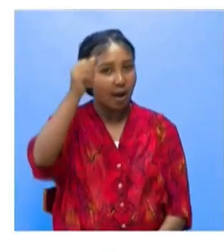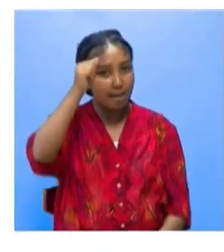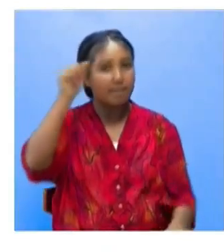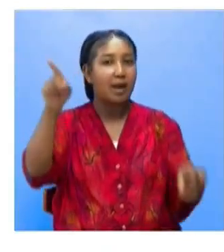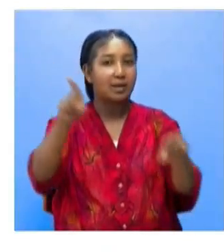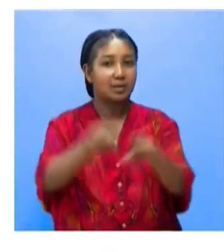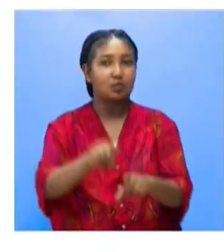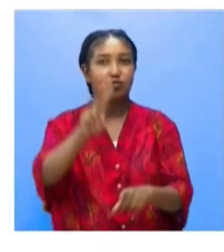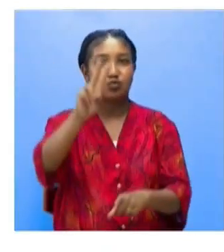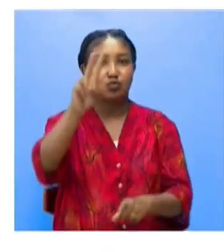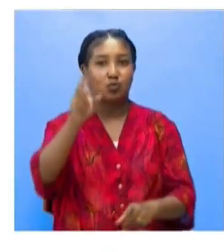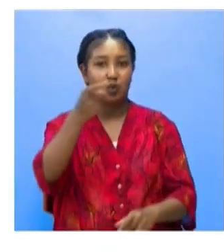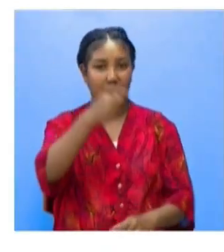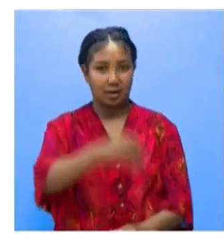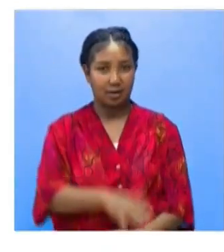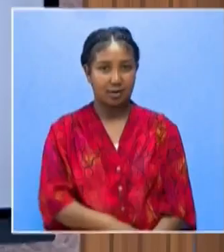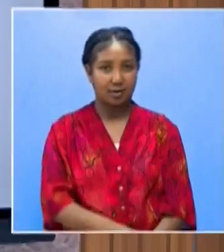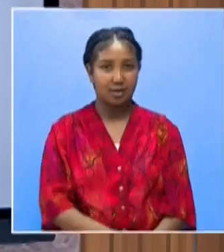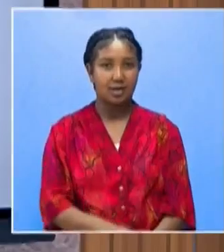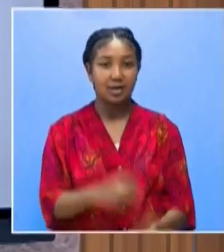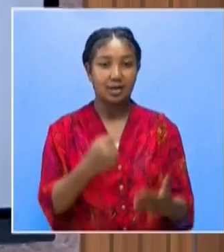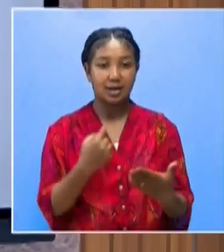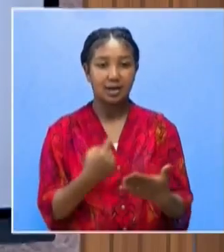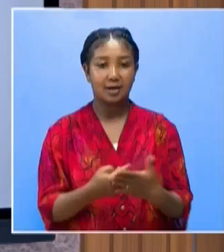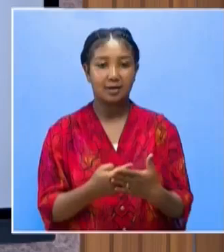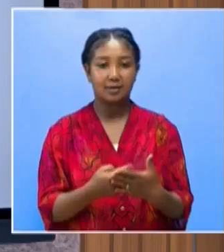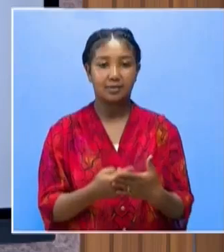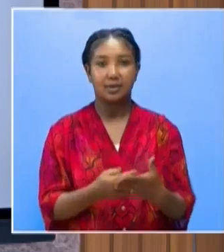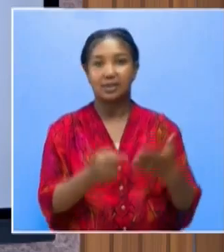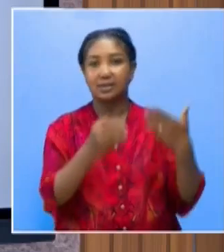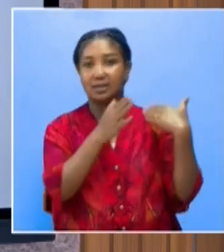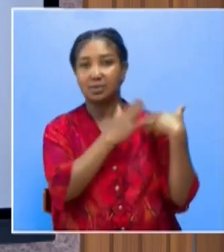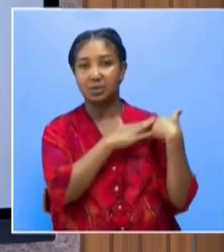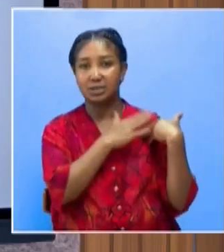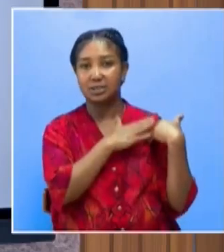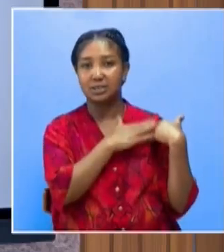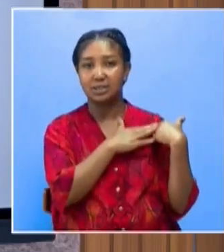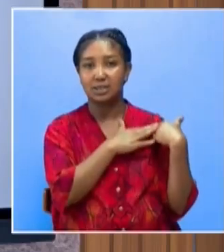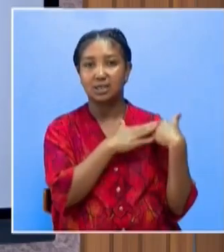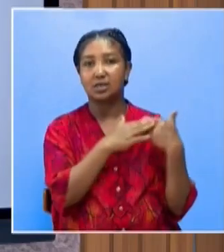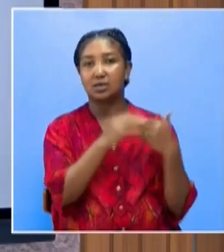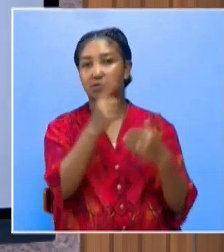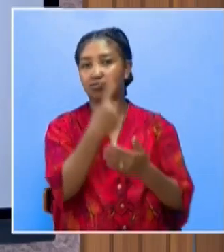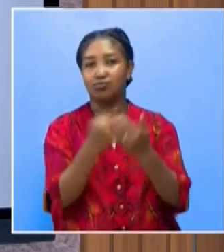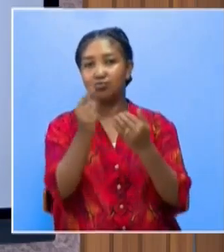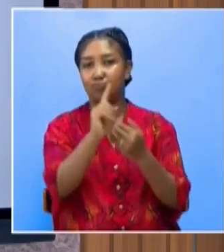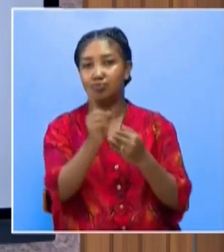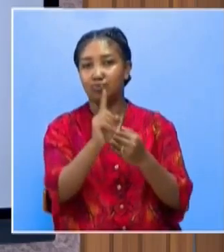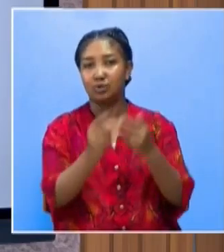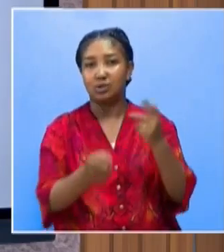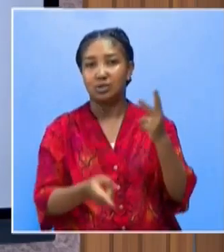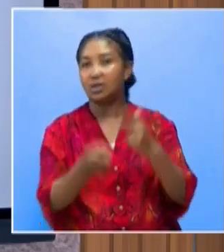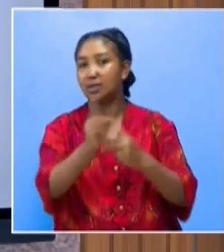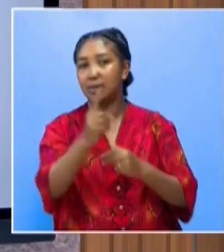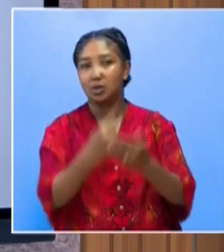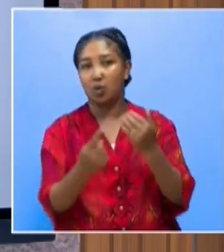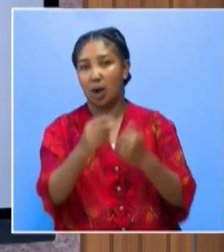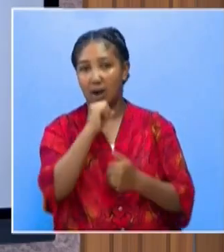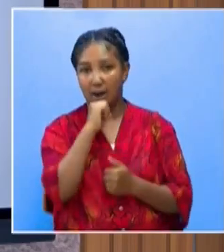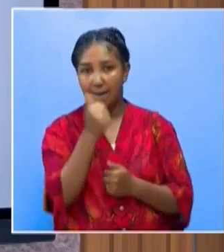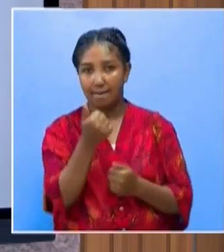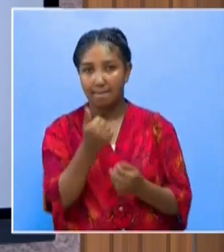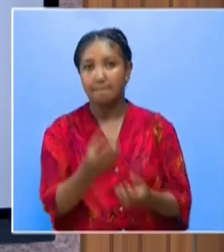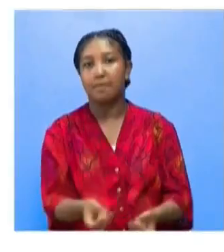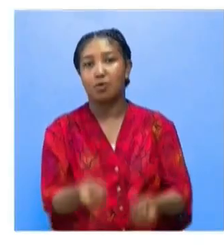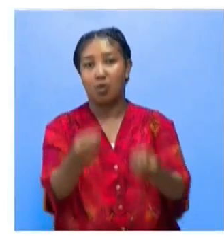brother. Here, the subject, if the subject is not third person singular, yes, we have to